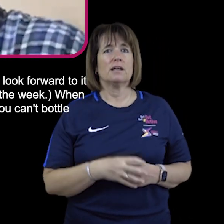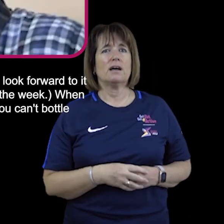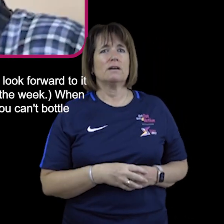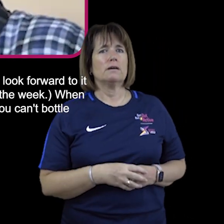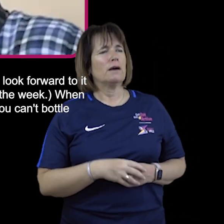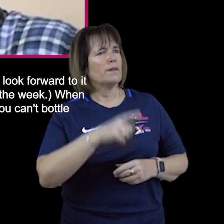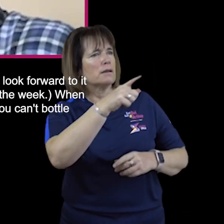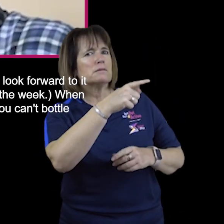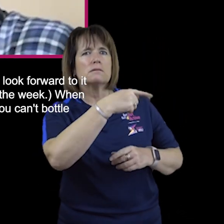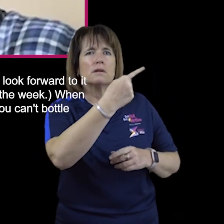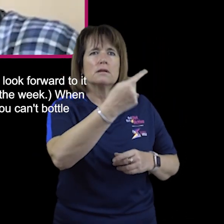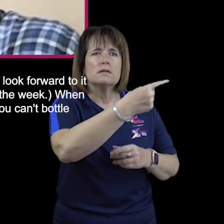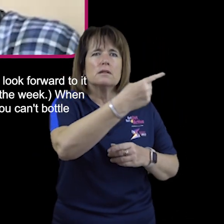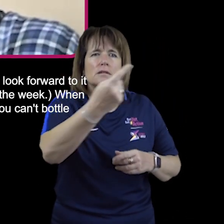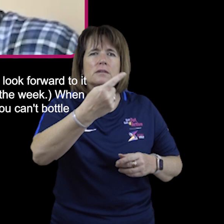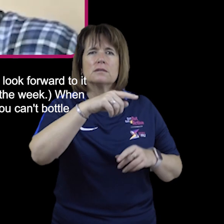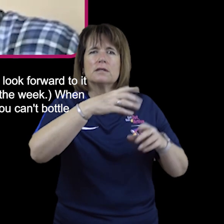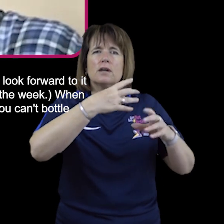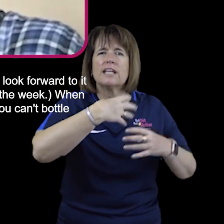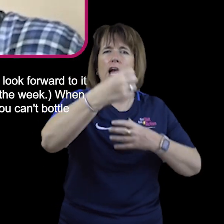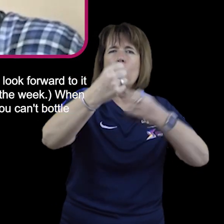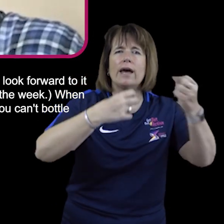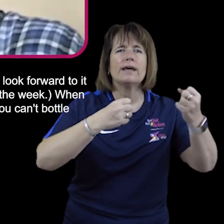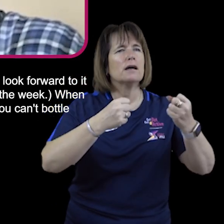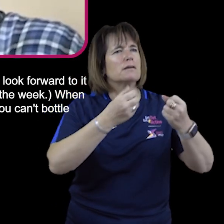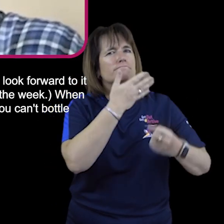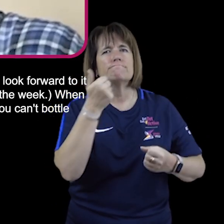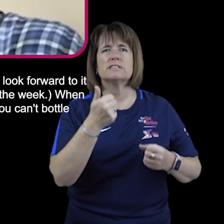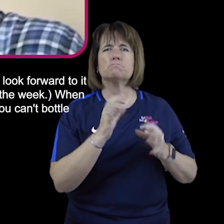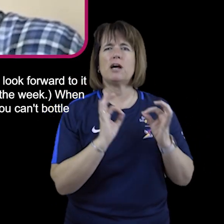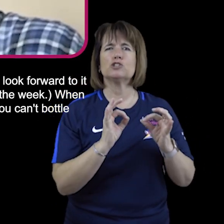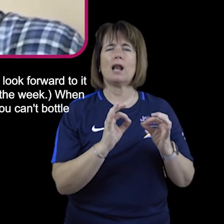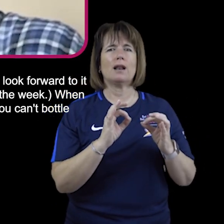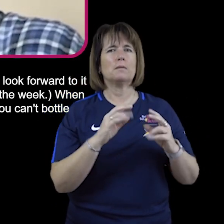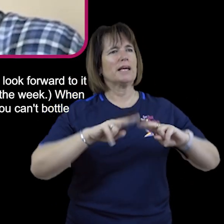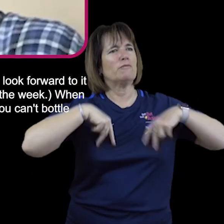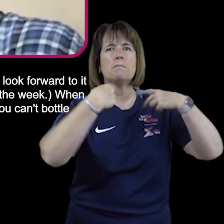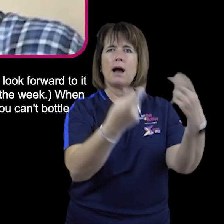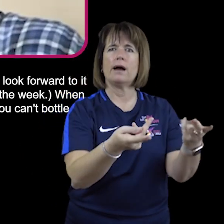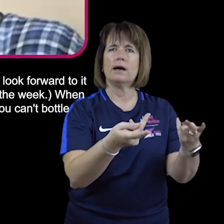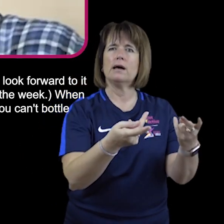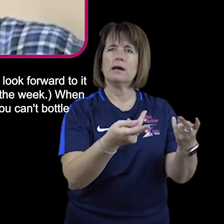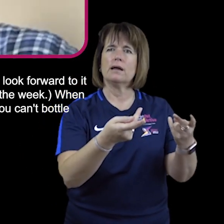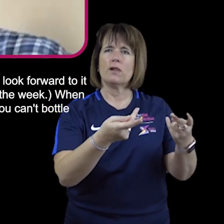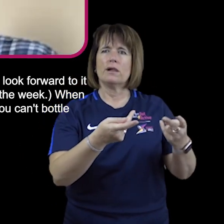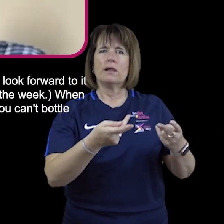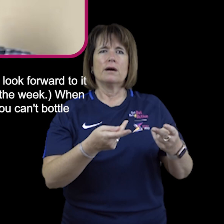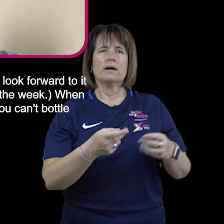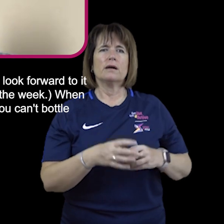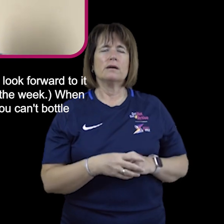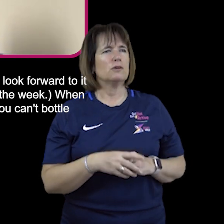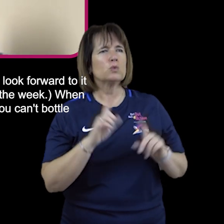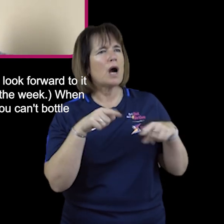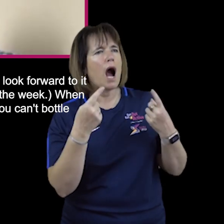it's an anchor. And others have taken something and that's special. And then they've left with that.